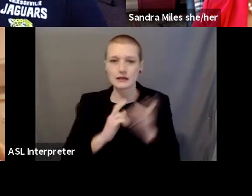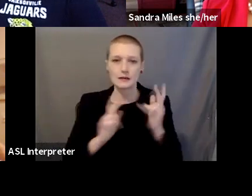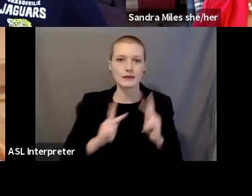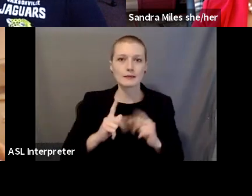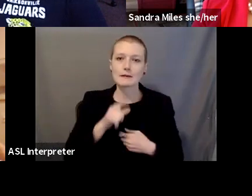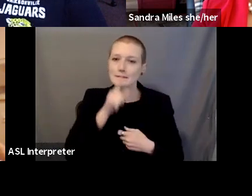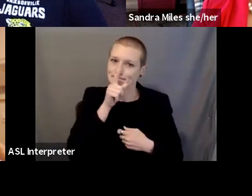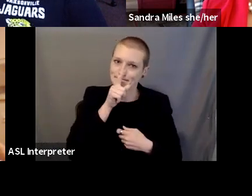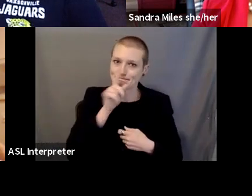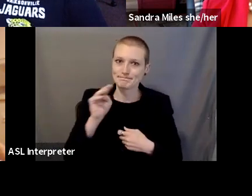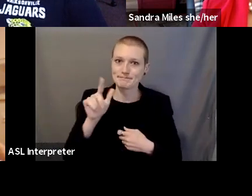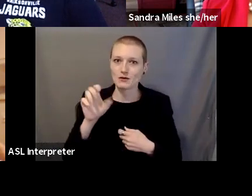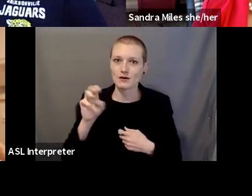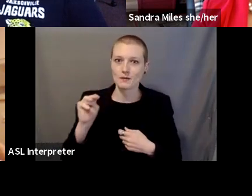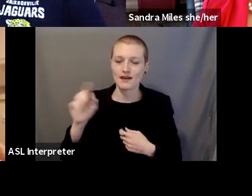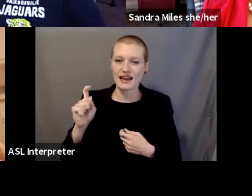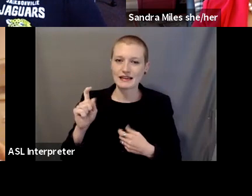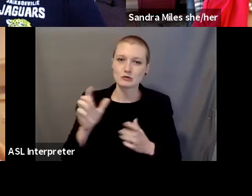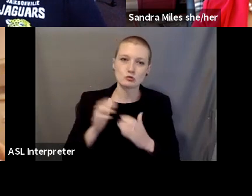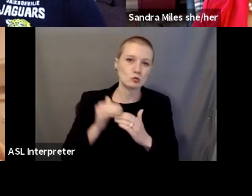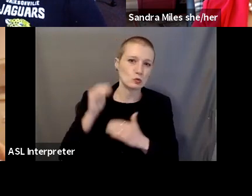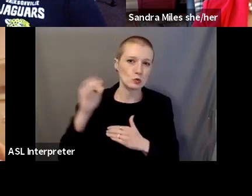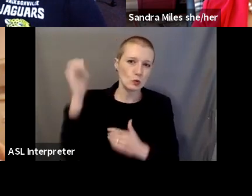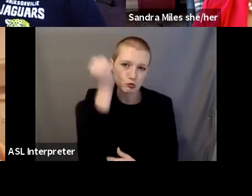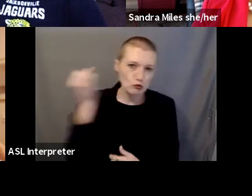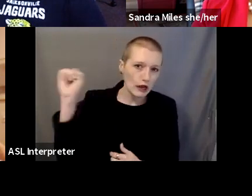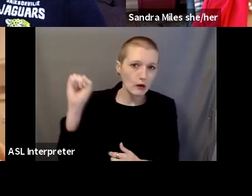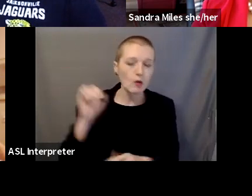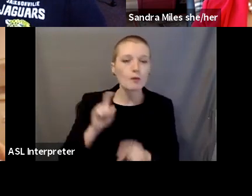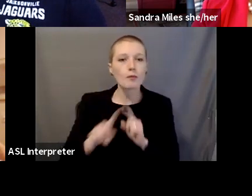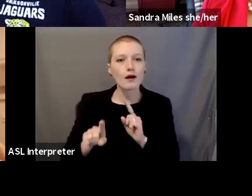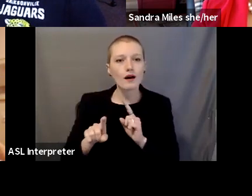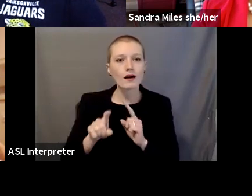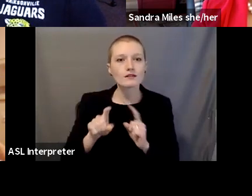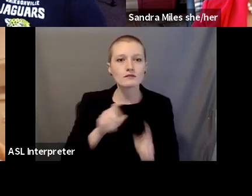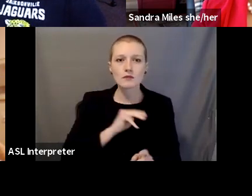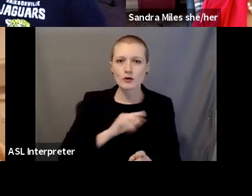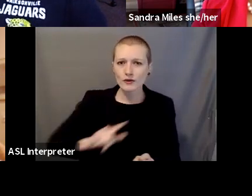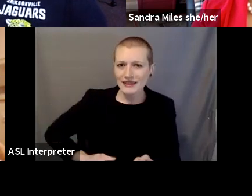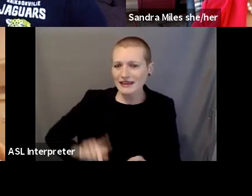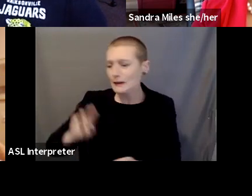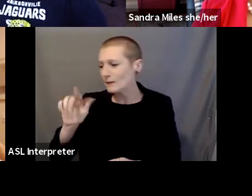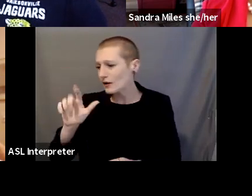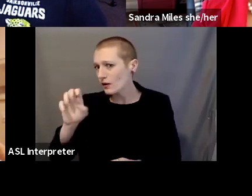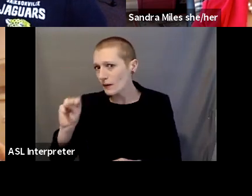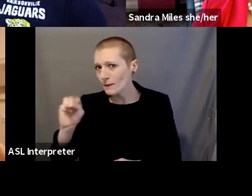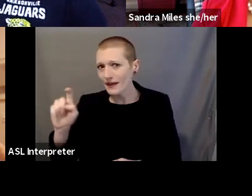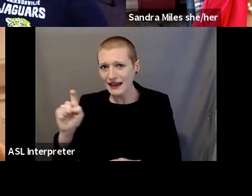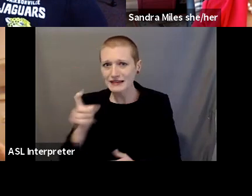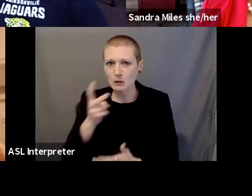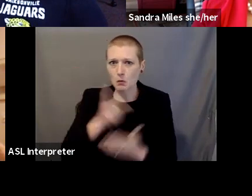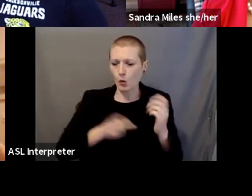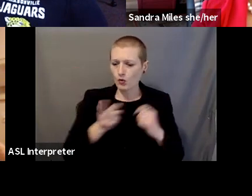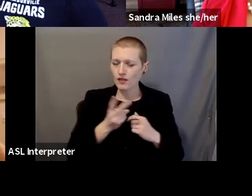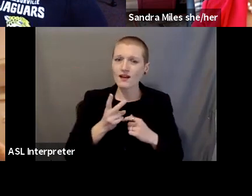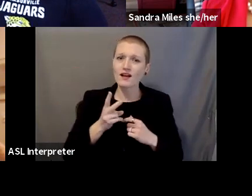too radical, but not only the impact that both of those men had, but the impact that their assassination had on this country and what it meant and